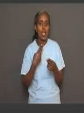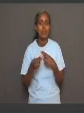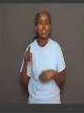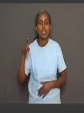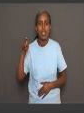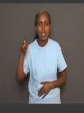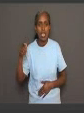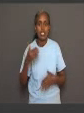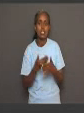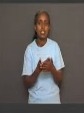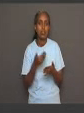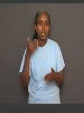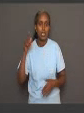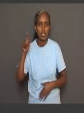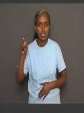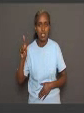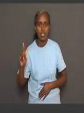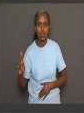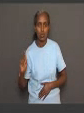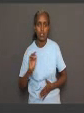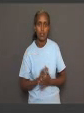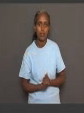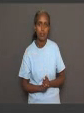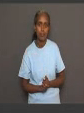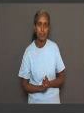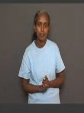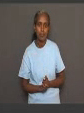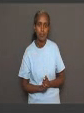x minus x1.